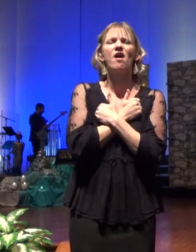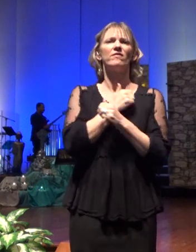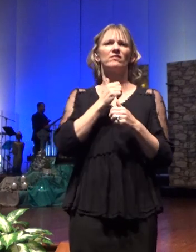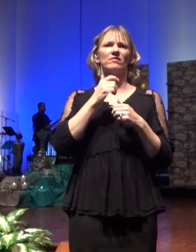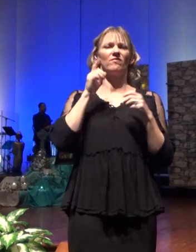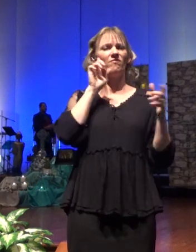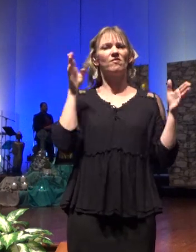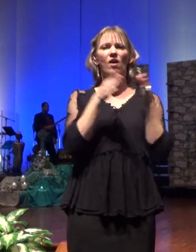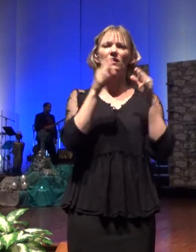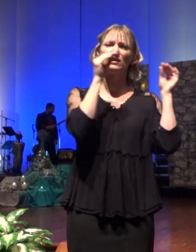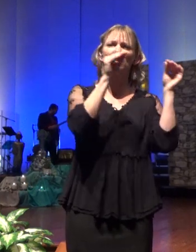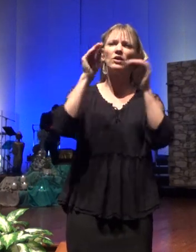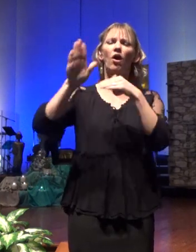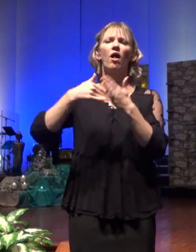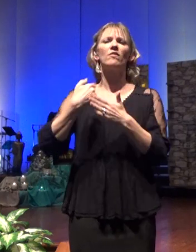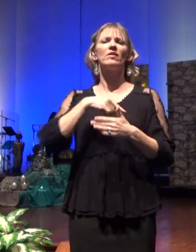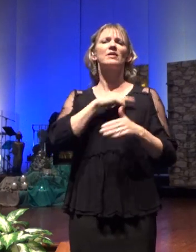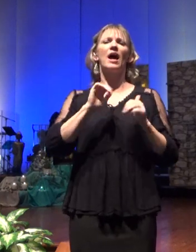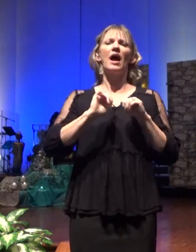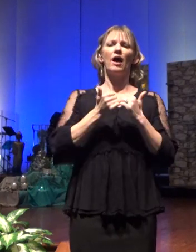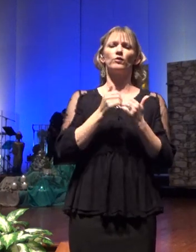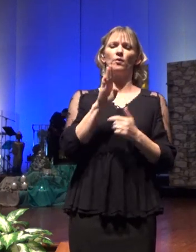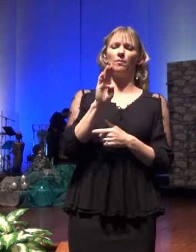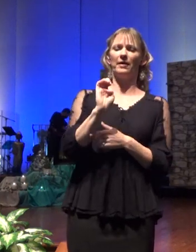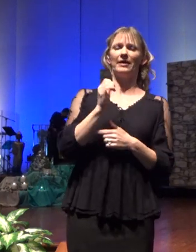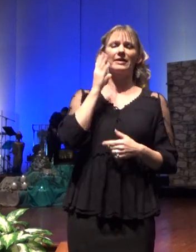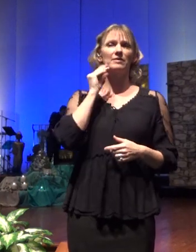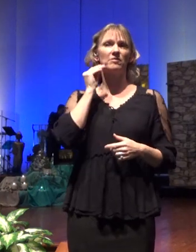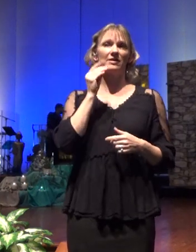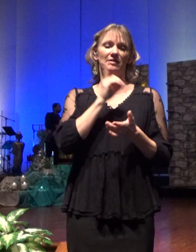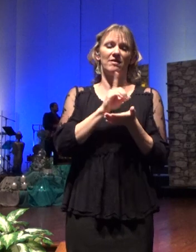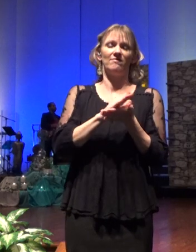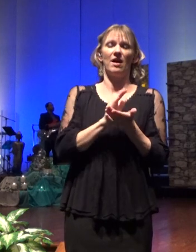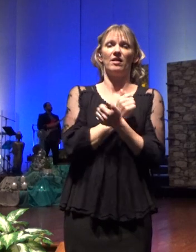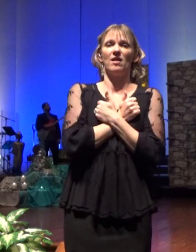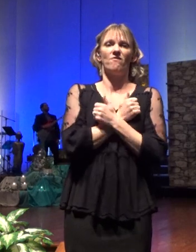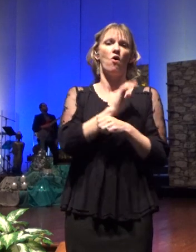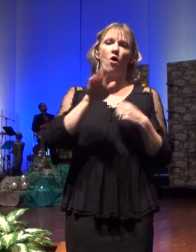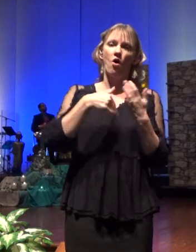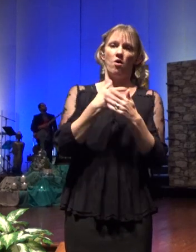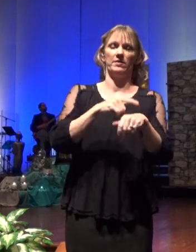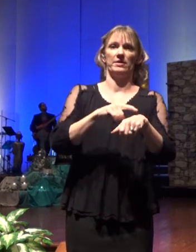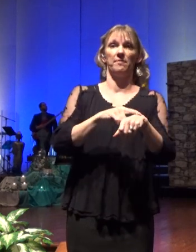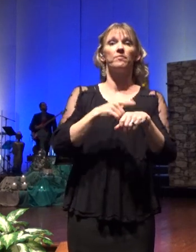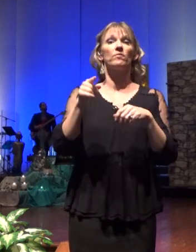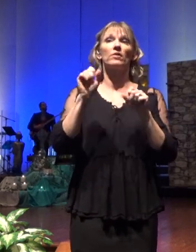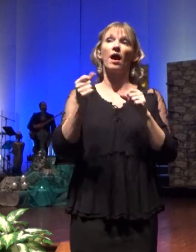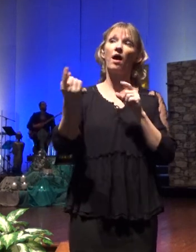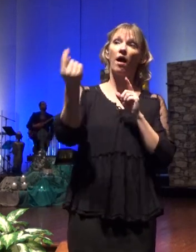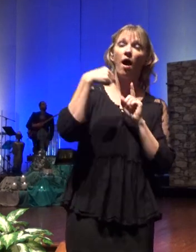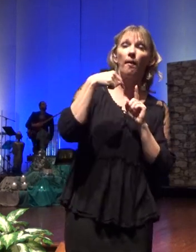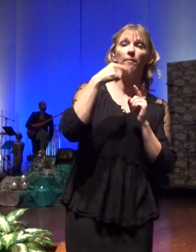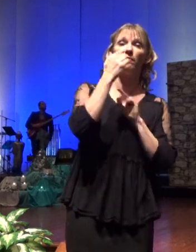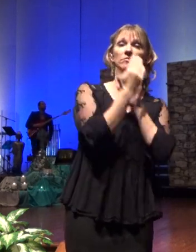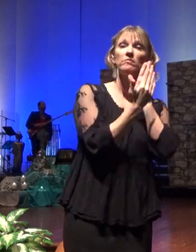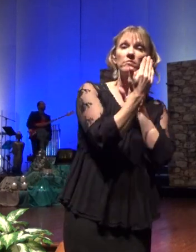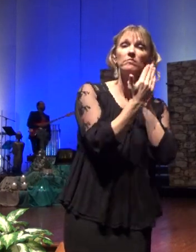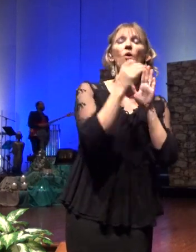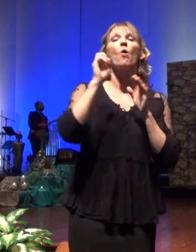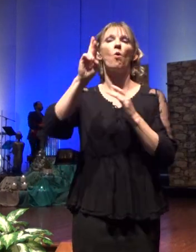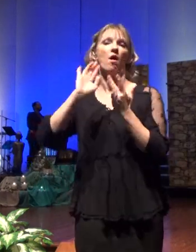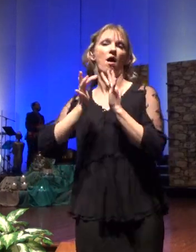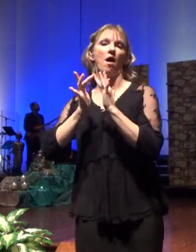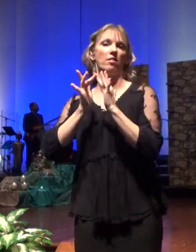of us how to be and experience divine love at all times. You can be with us in person or